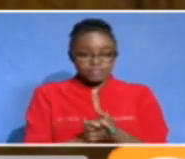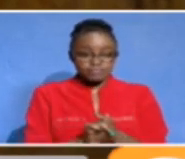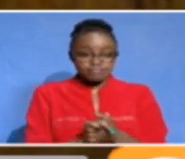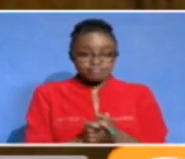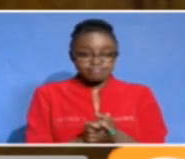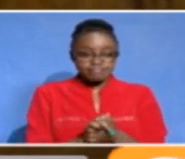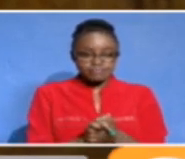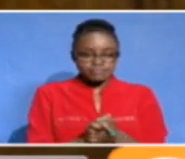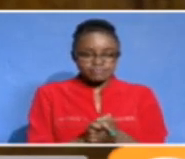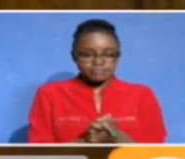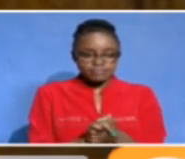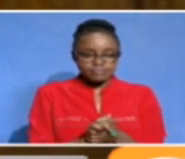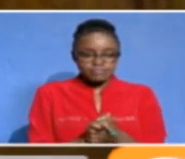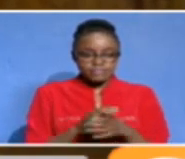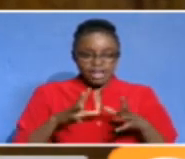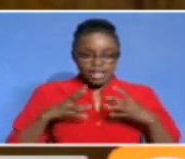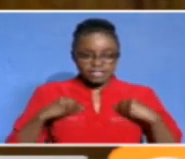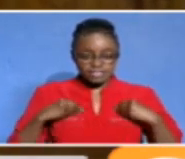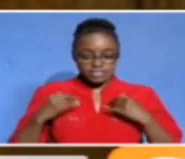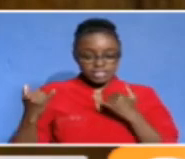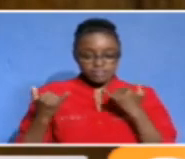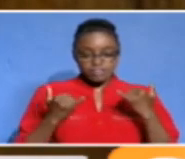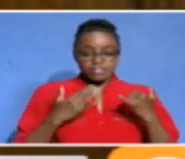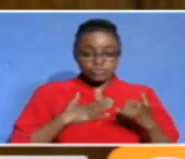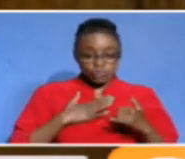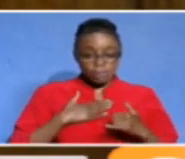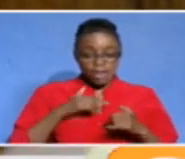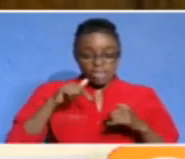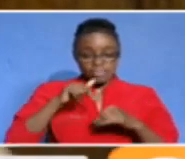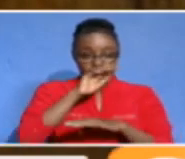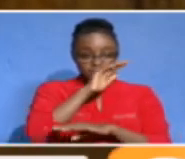for accepting our invitation this evening.